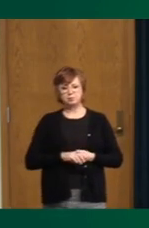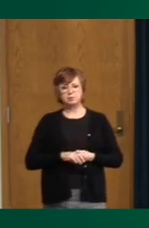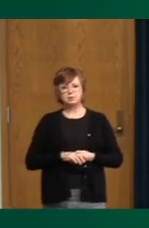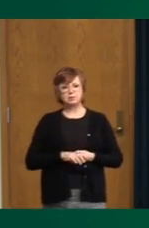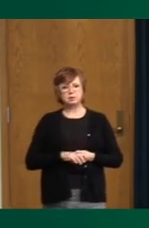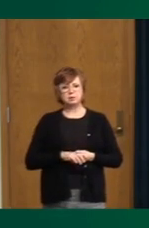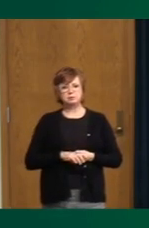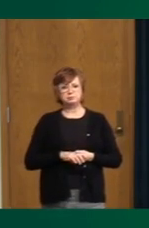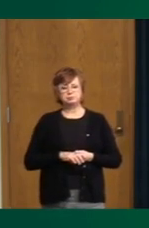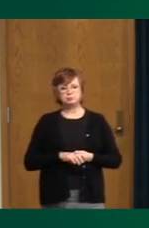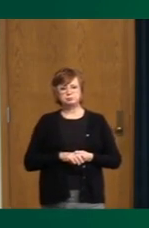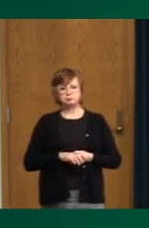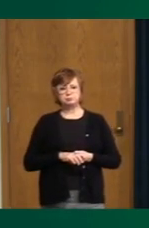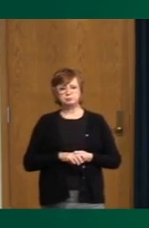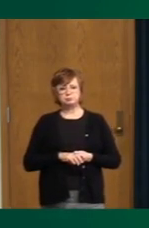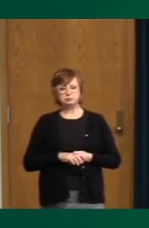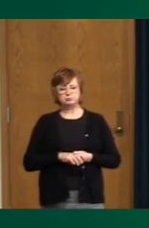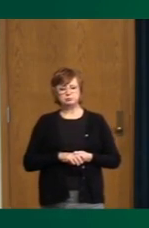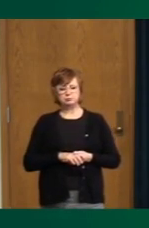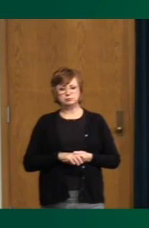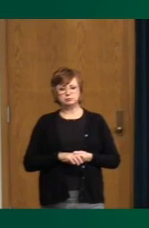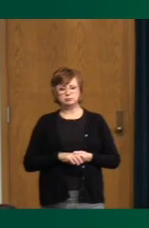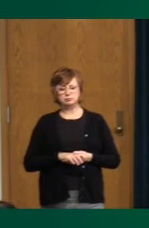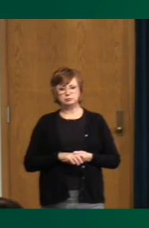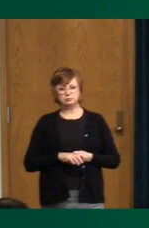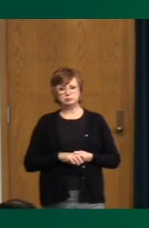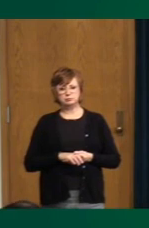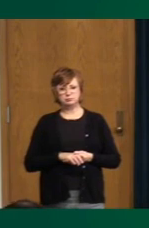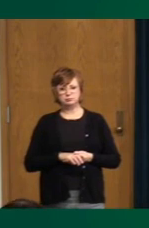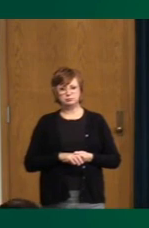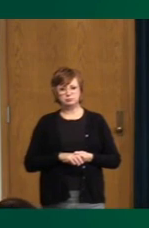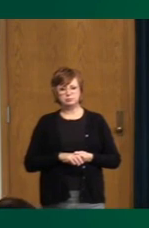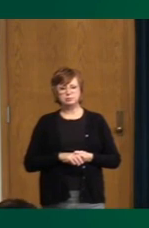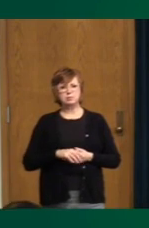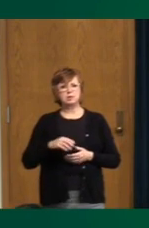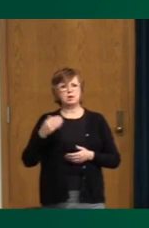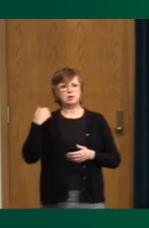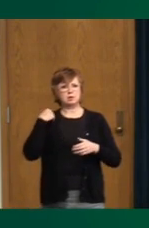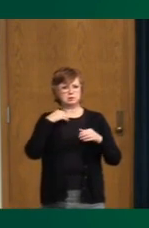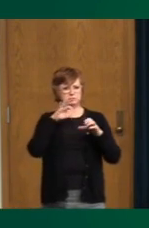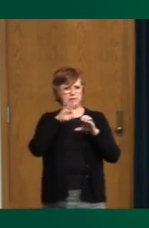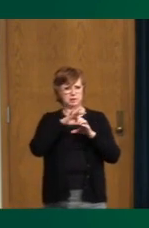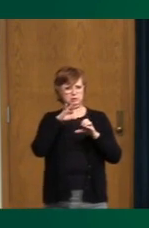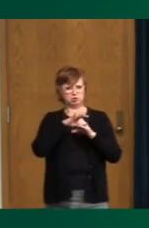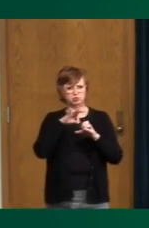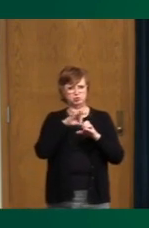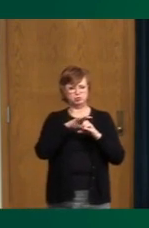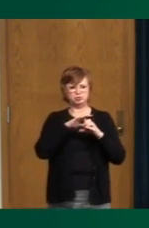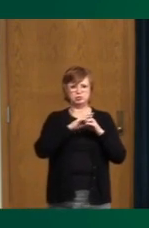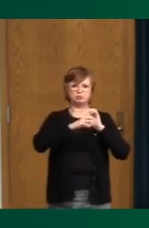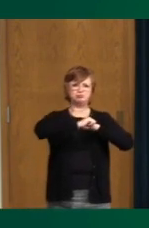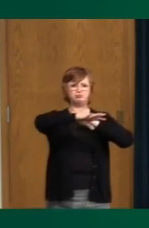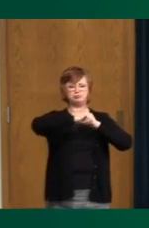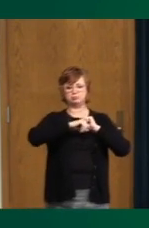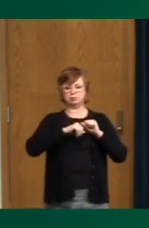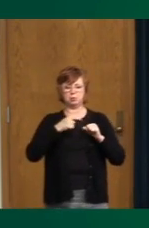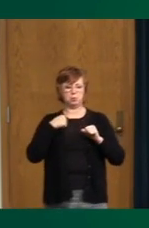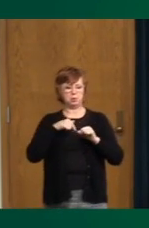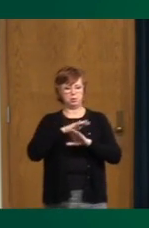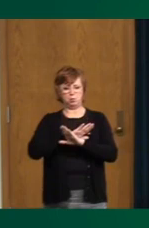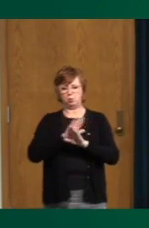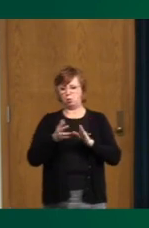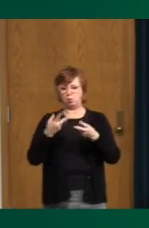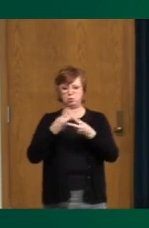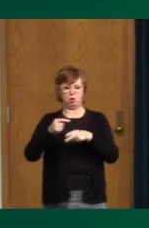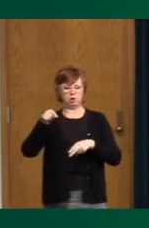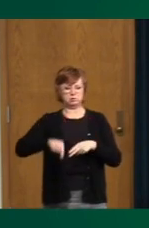election campaign and even afterwards, you were saying a second lockdown will not happen. Now you're saying we have some